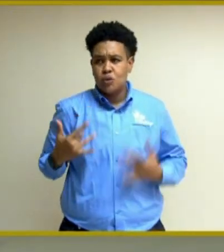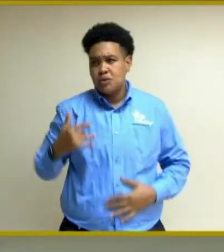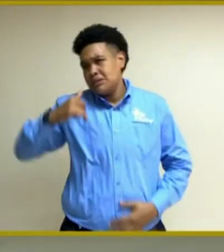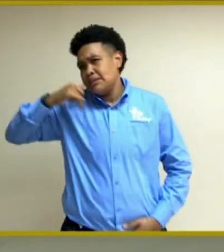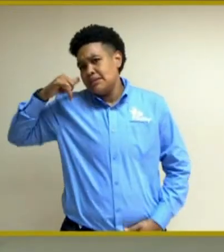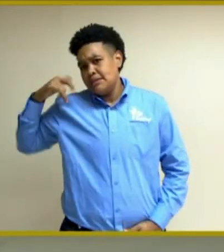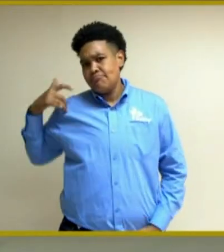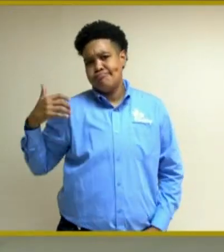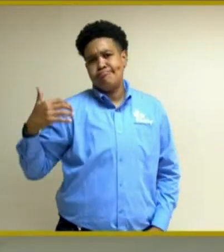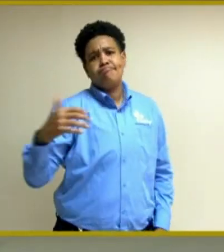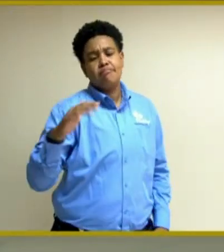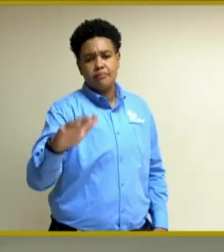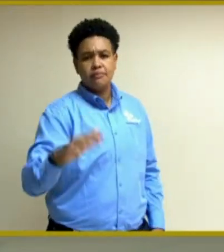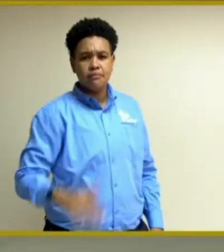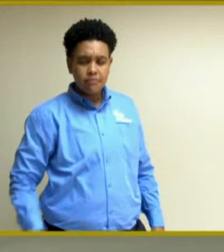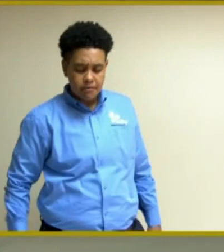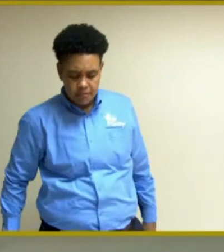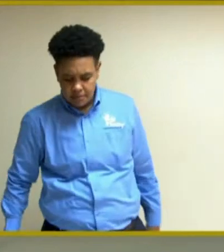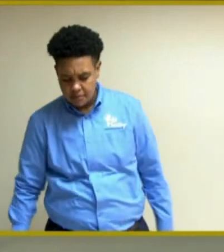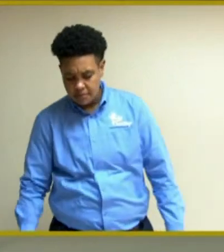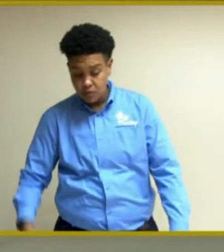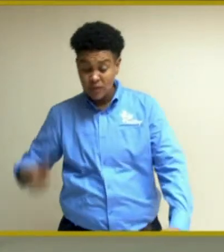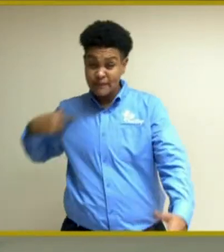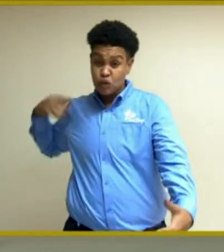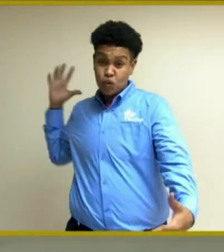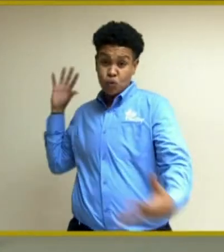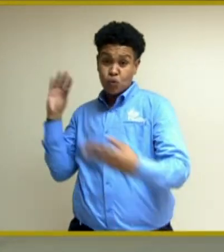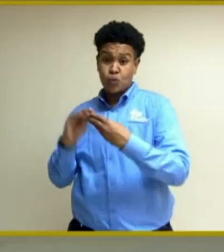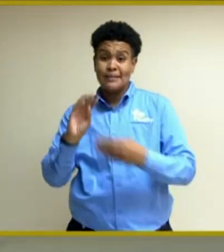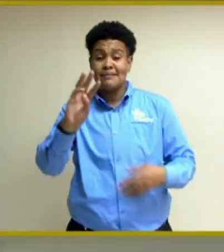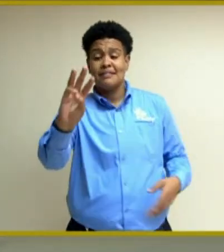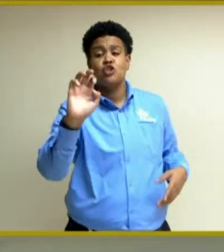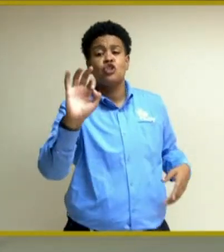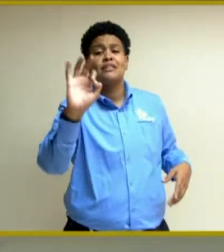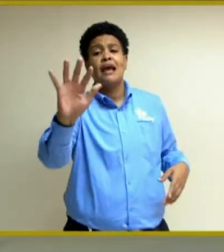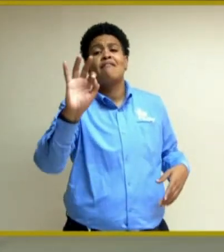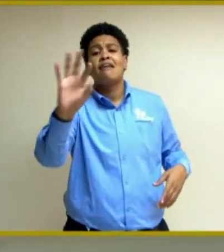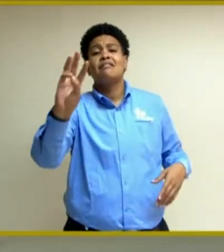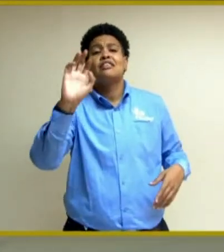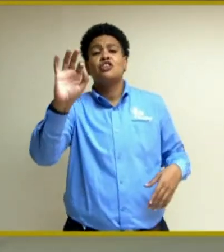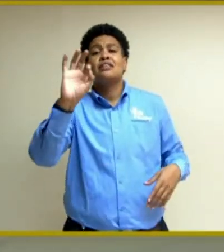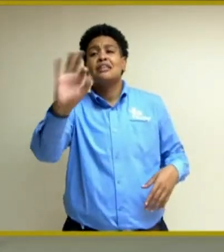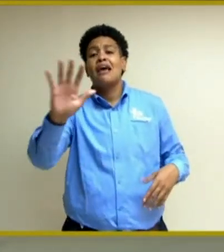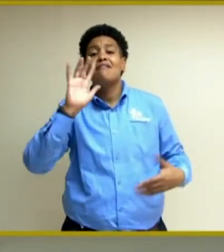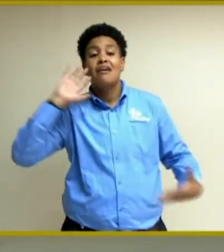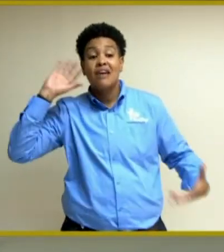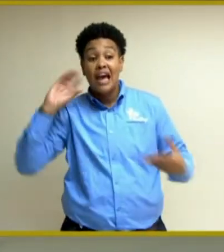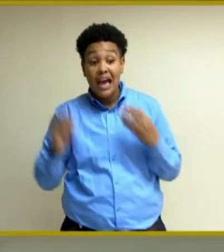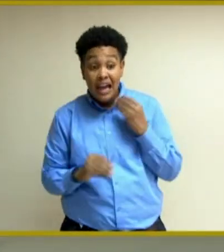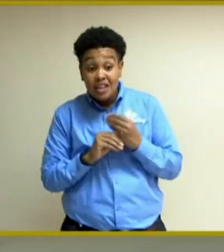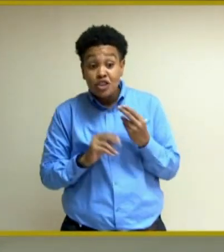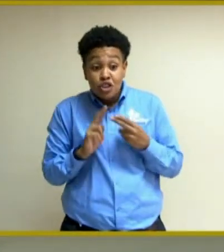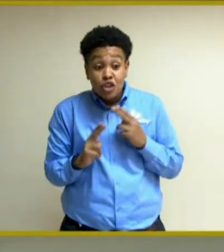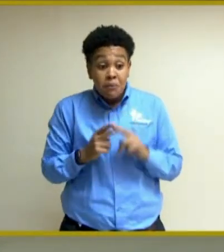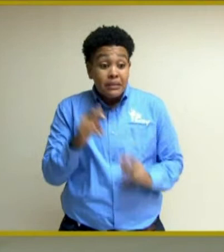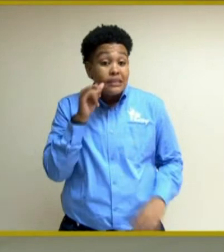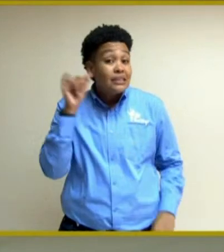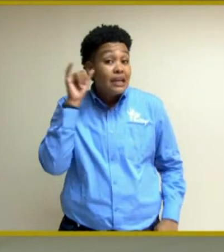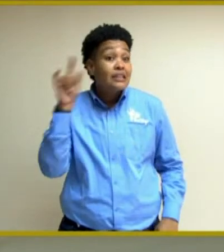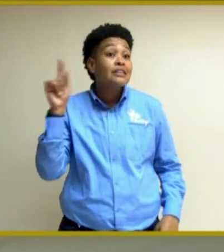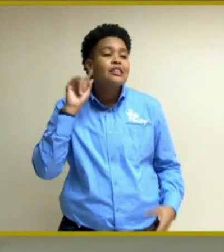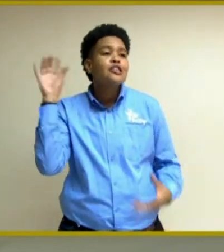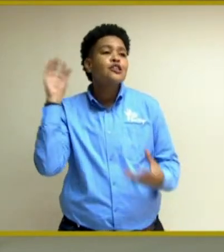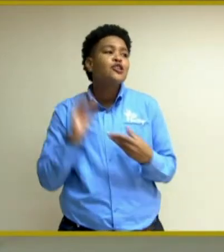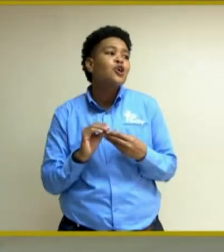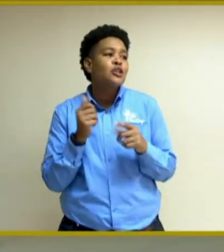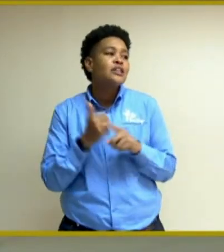When we had a total of 695 additional cases yesterday, bringing the total